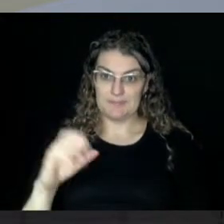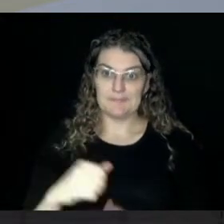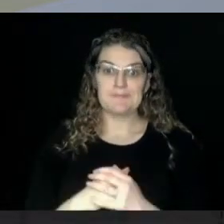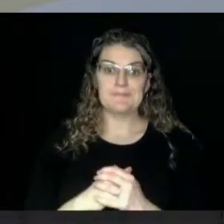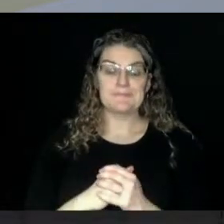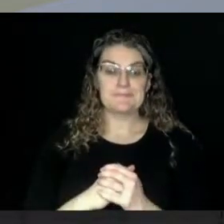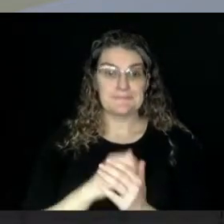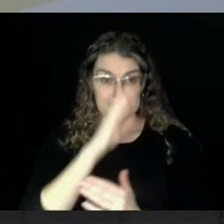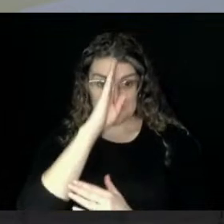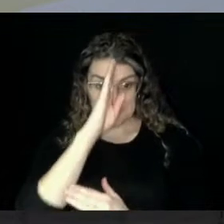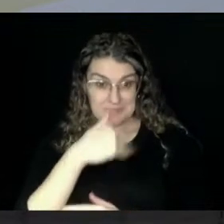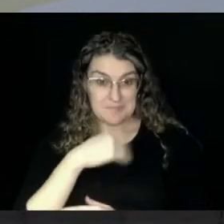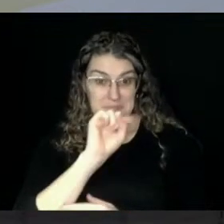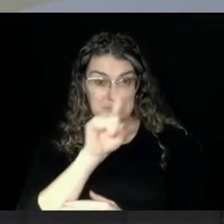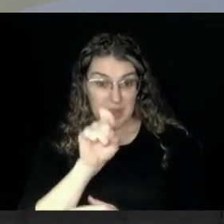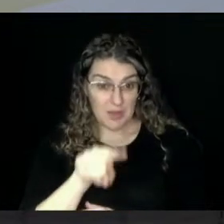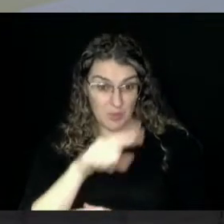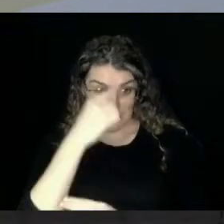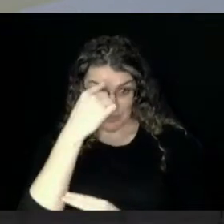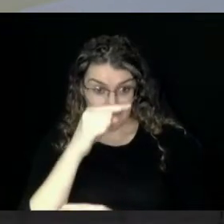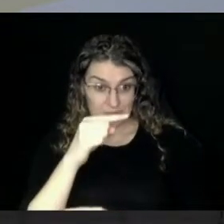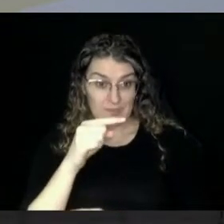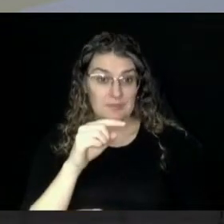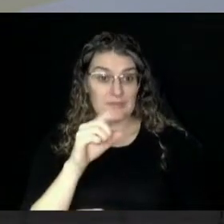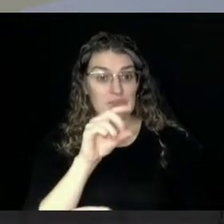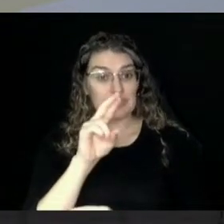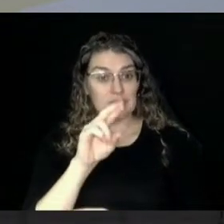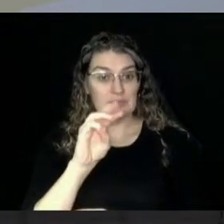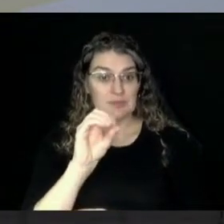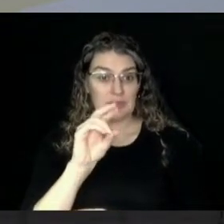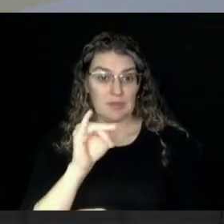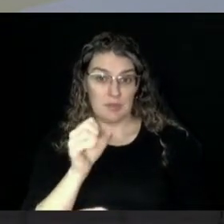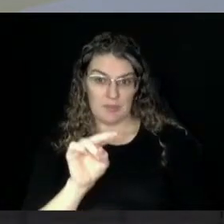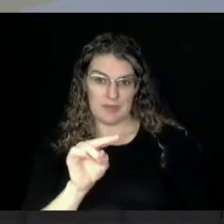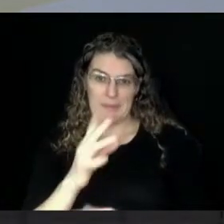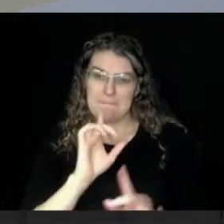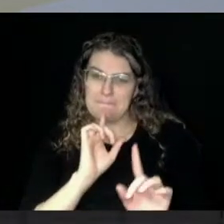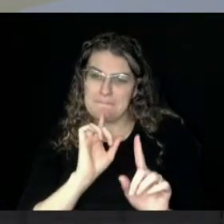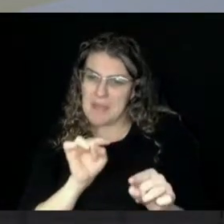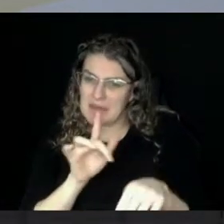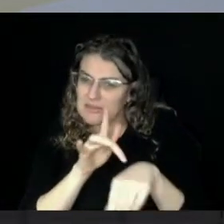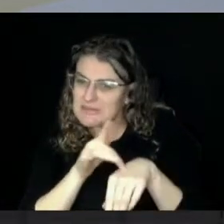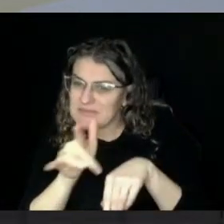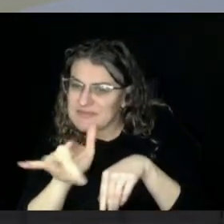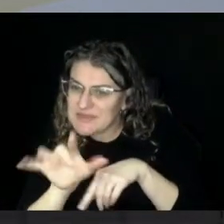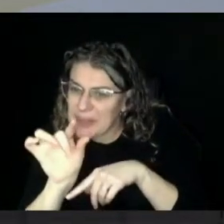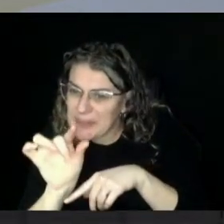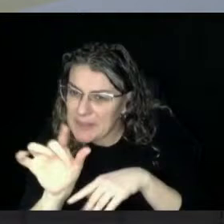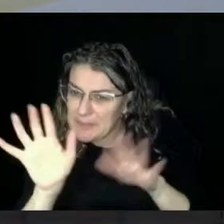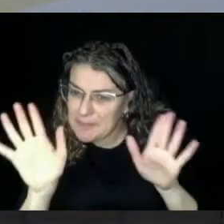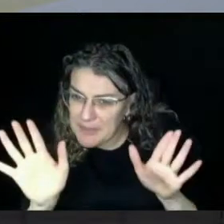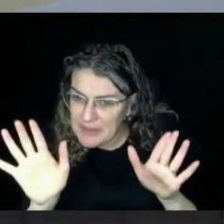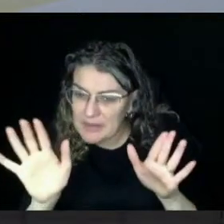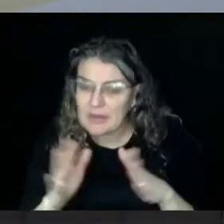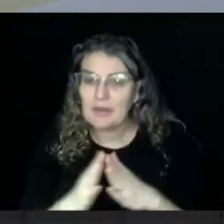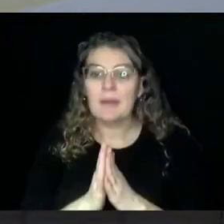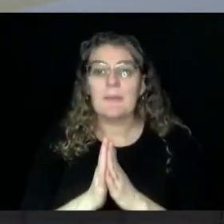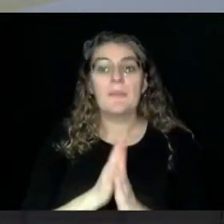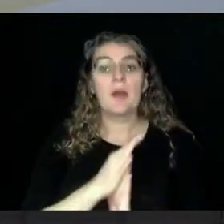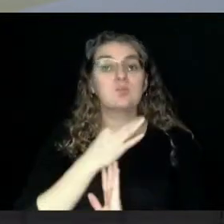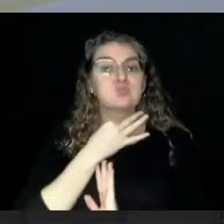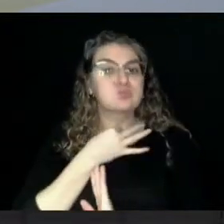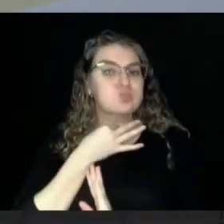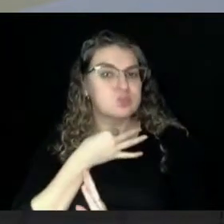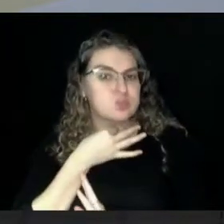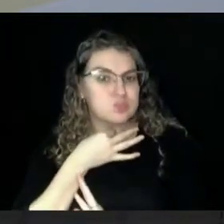Hi, my question is for Dr. Morrison. I think you may have answered this a little bit in your previous response, but I was wondering if you could